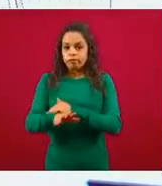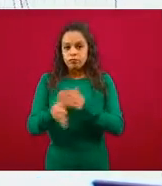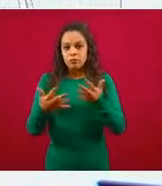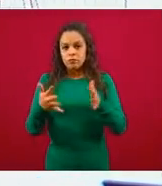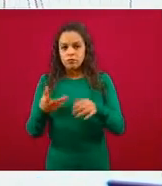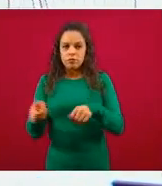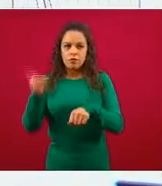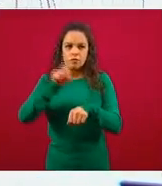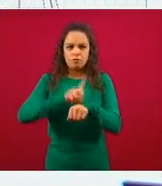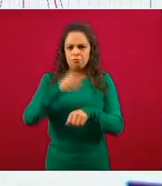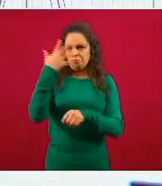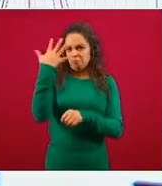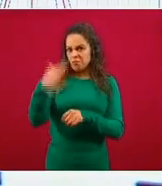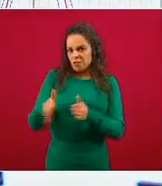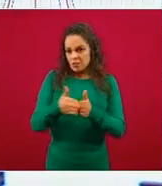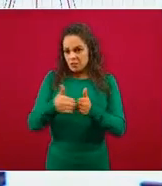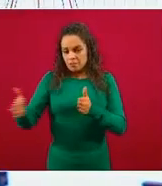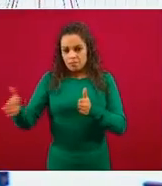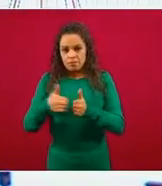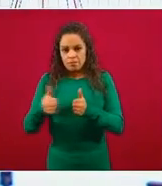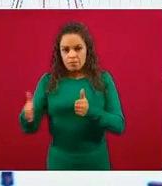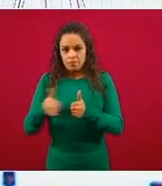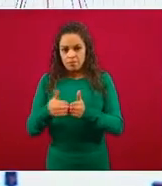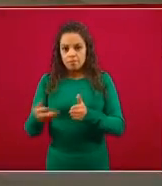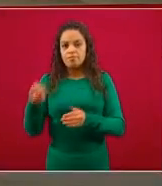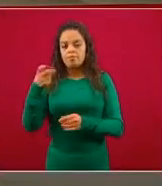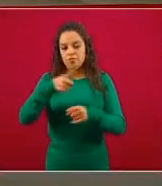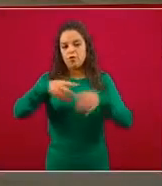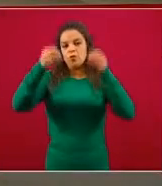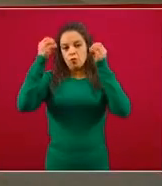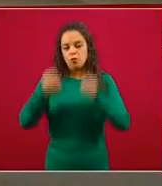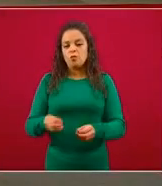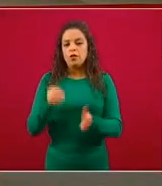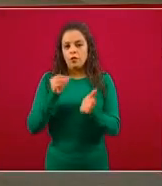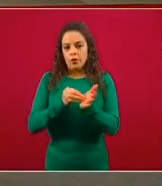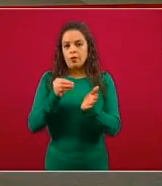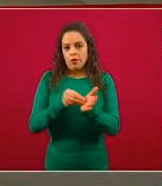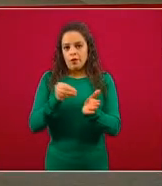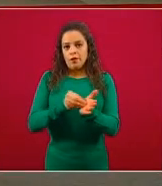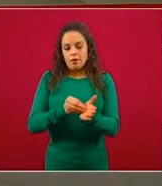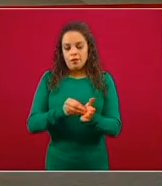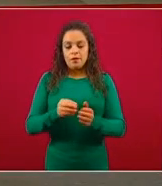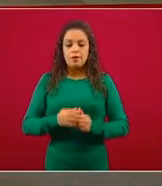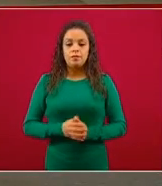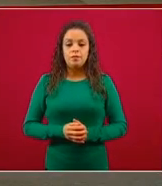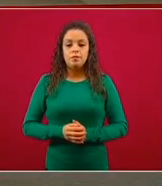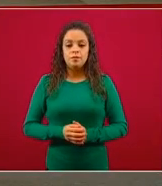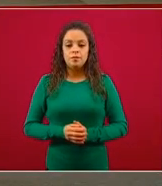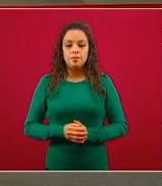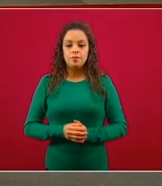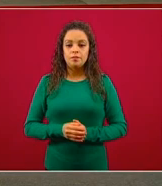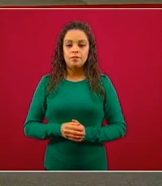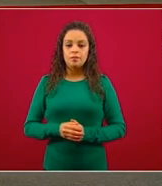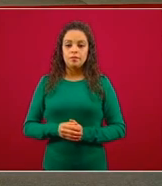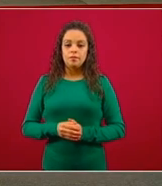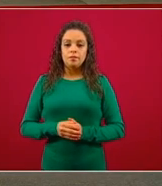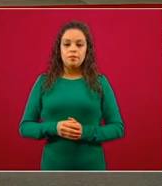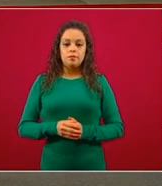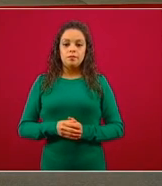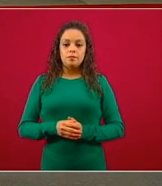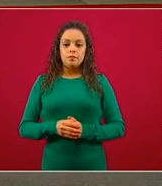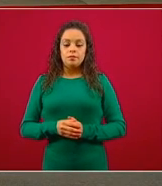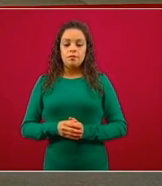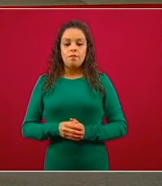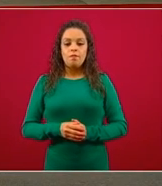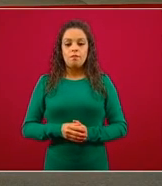number of days or for 10 days, then occupancy is still going to be at a higher percentage. The highest